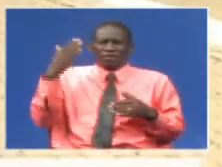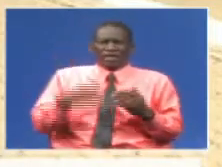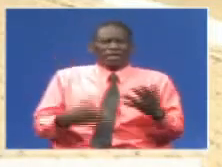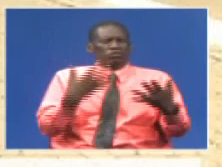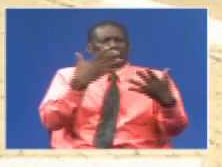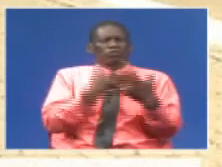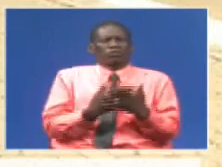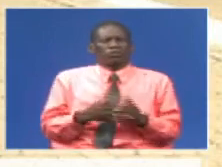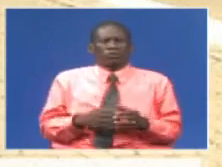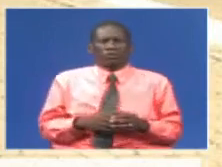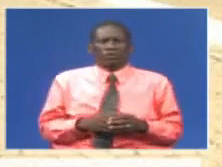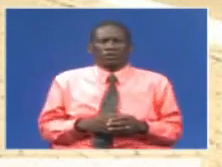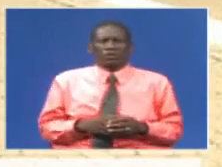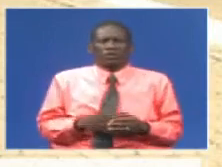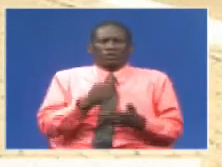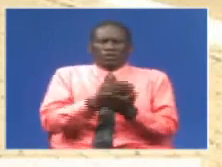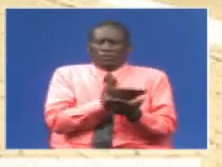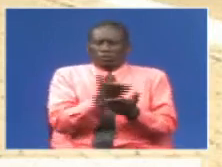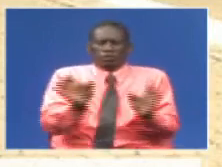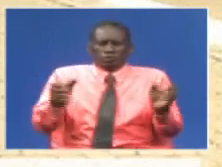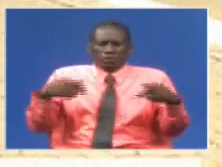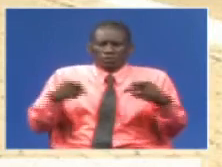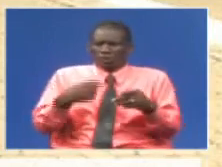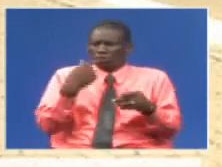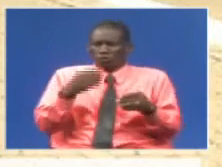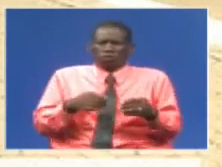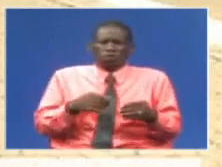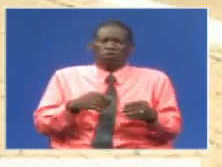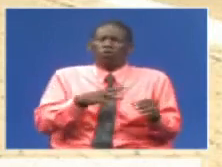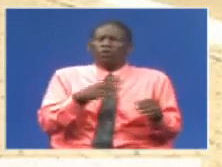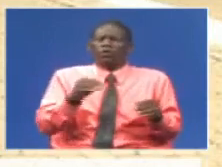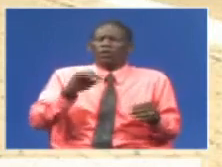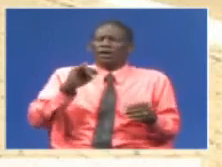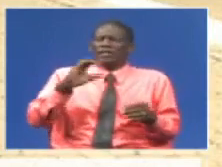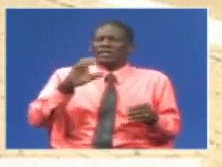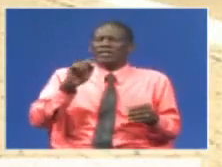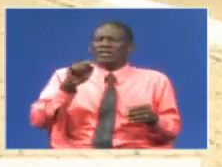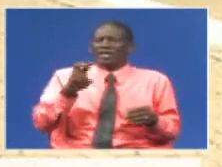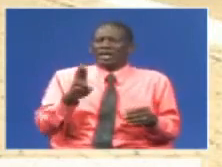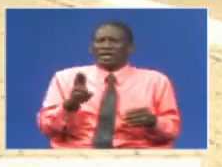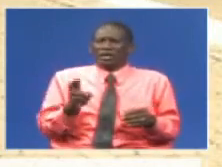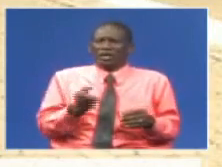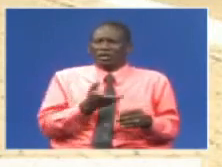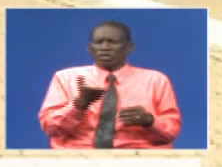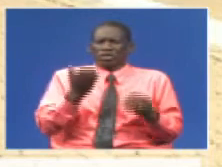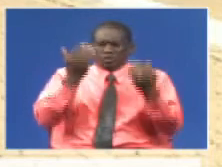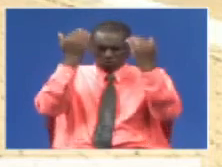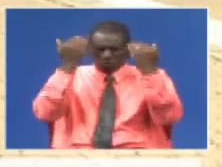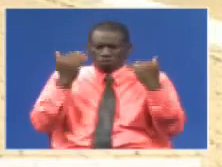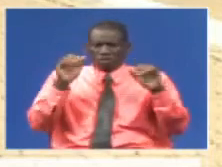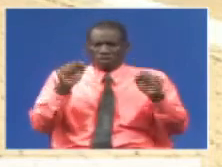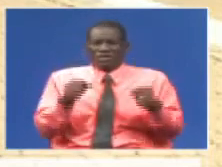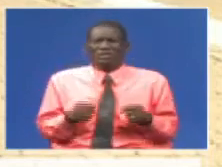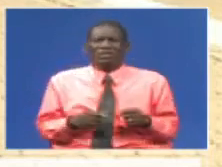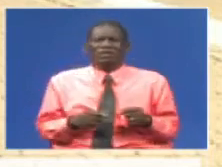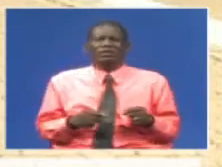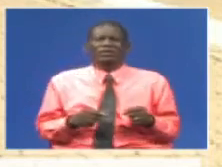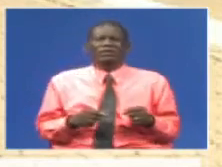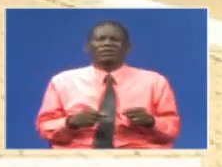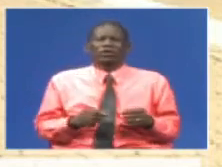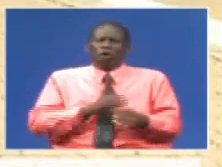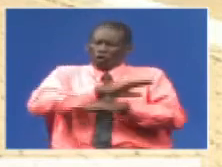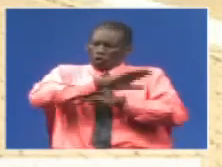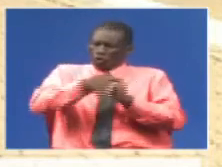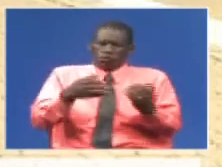prison. Some who are tried by the ICTR, this court, yes. So all